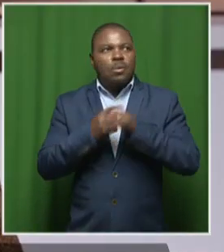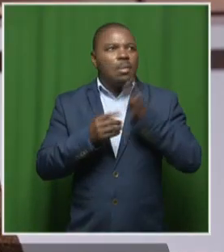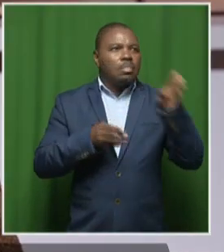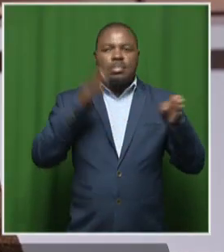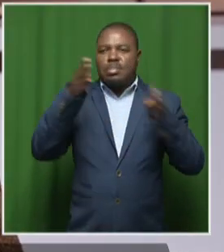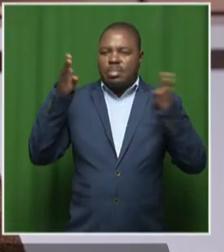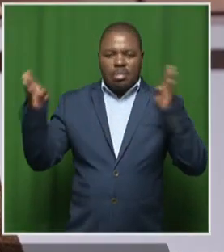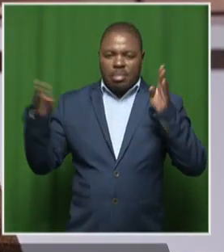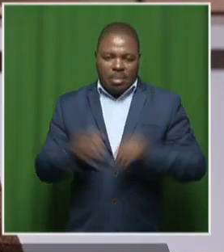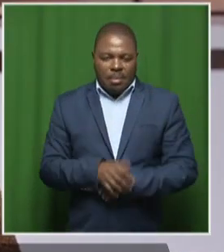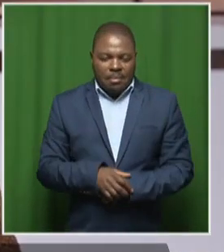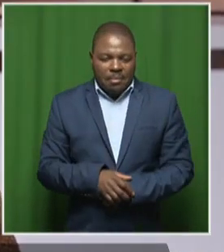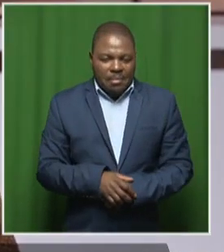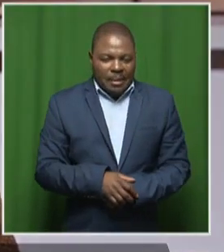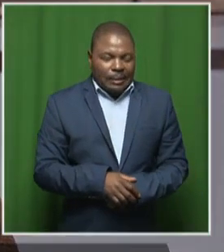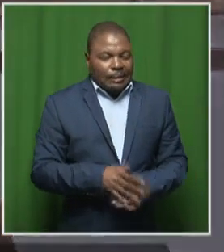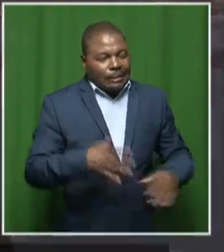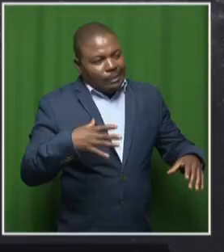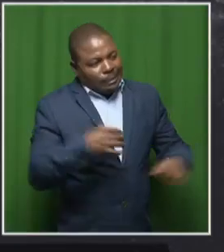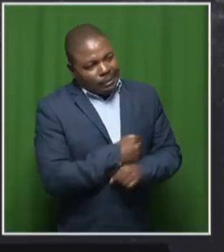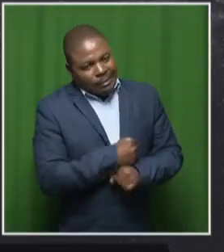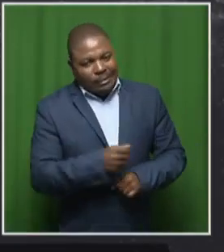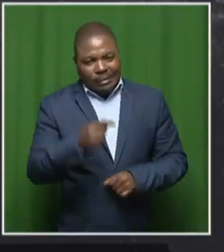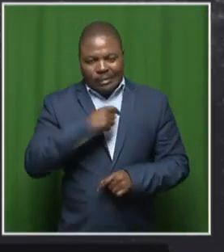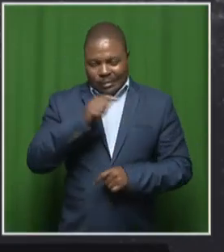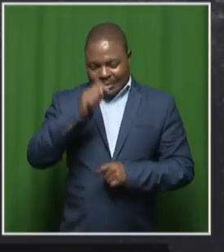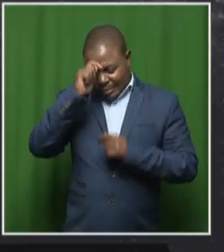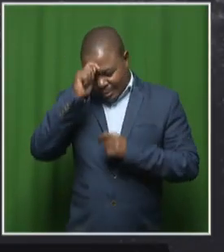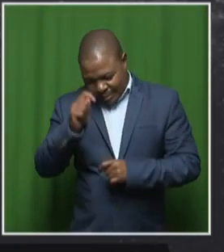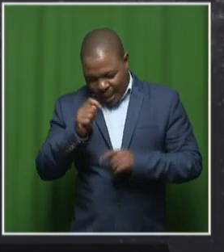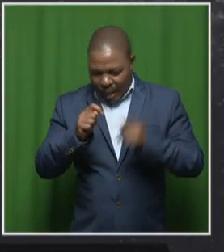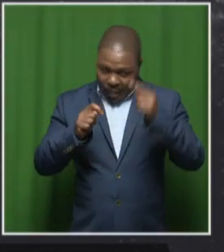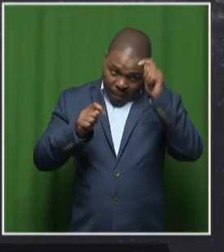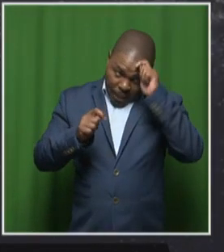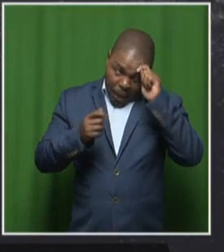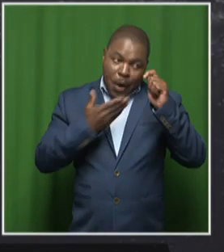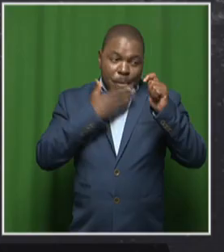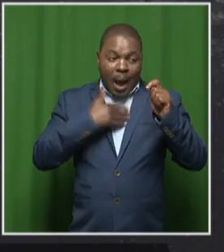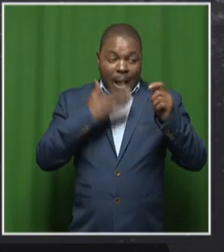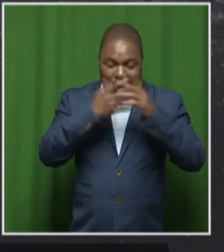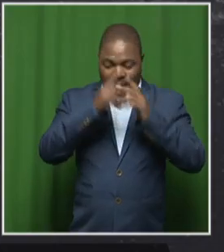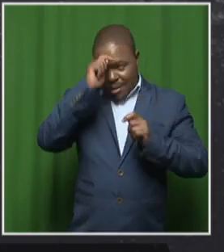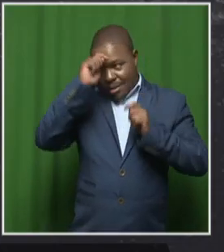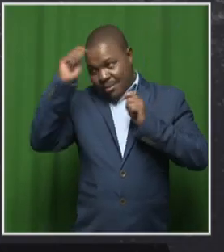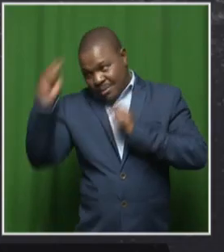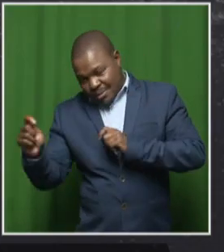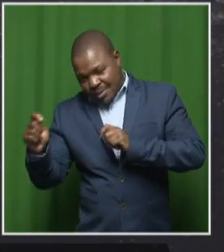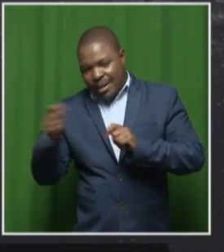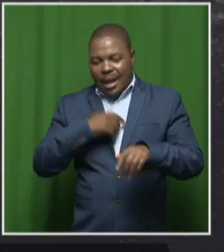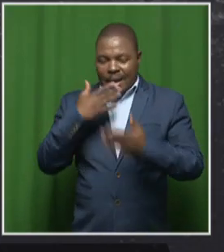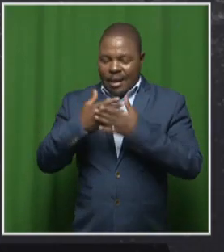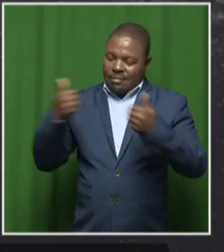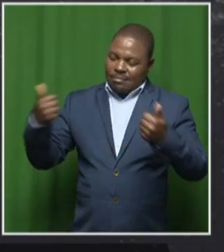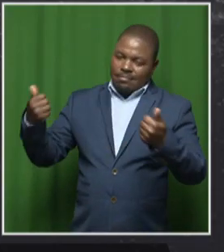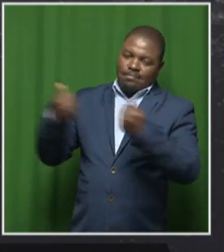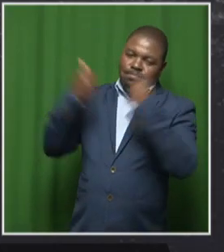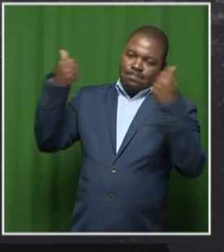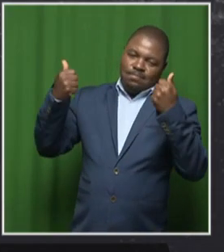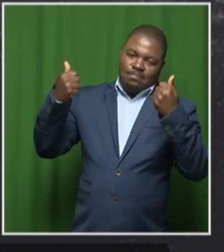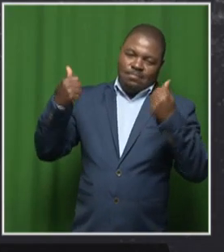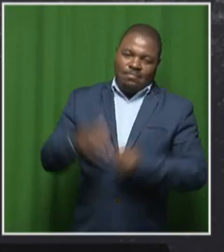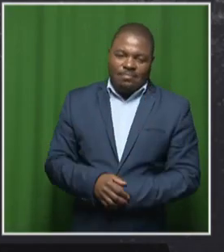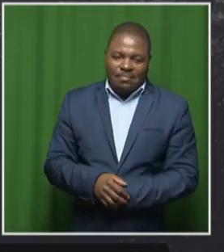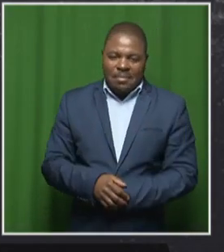Right. Yes. Percy, unfortunately, I don't have a hat. I would have taken it off for you, but I'm going to give you a fist bump. Well done, man. Yeah, thanks you.